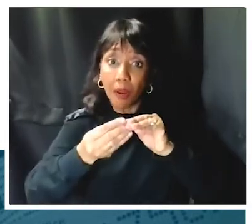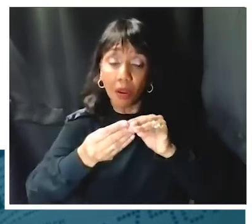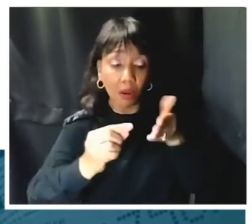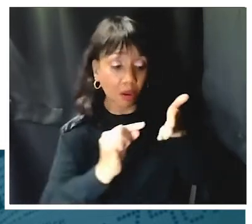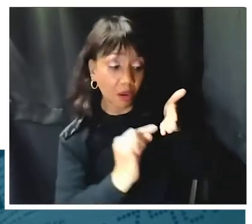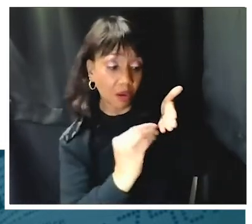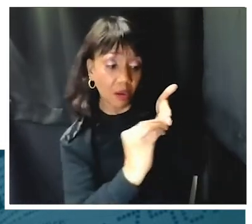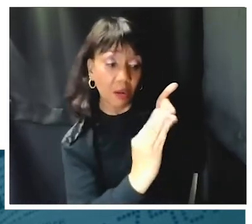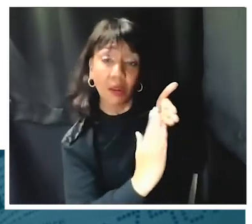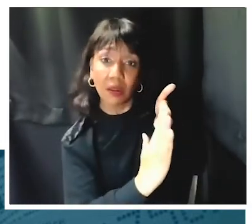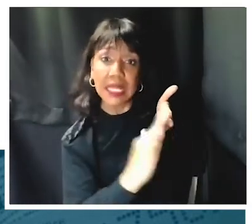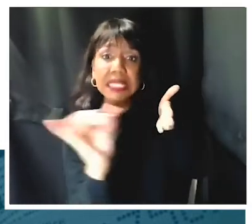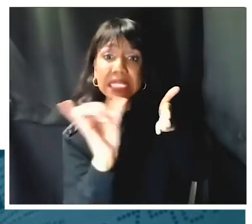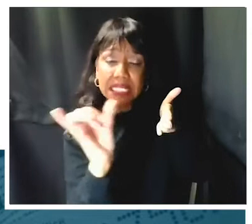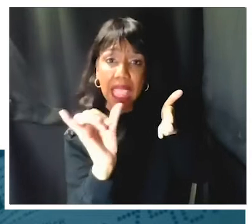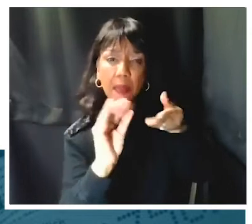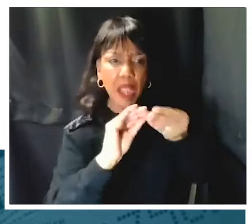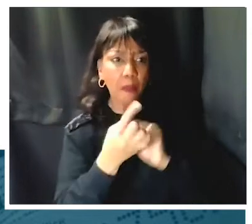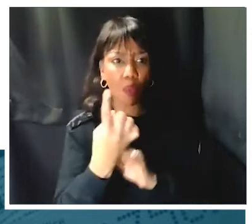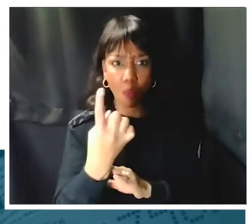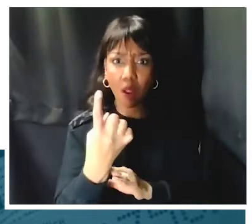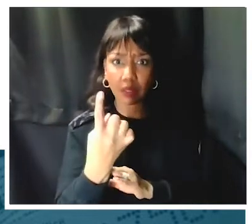the amount printed on the money order are the same.